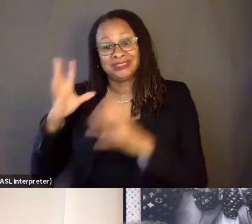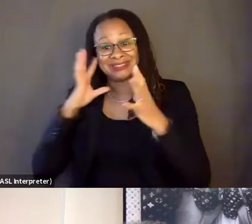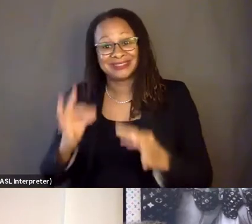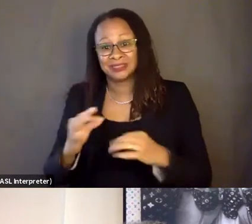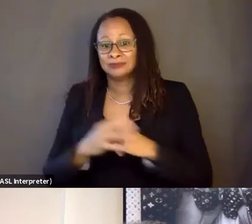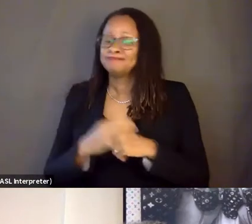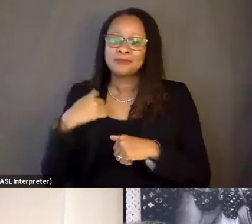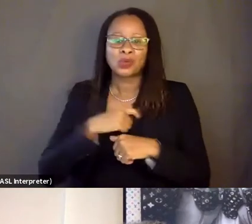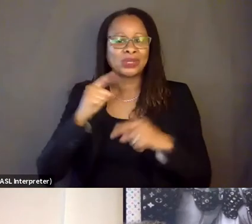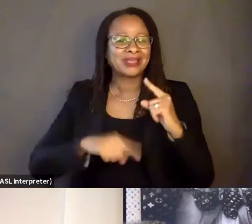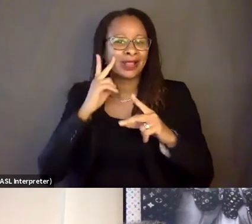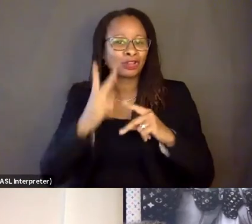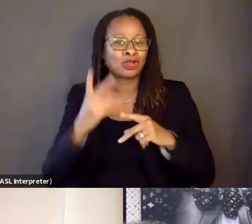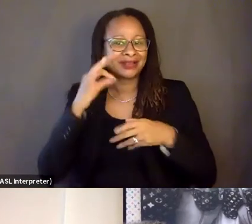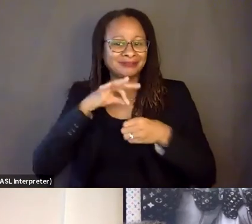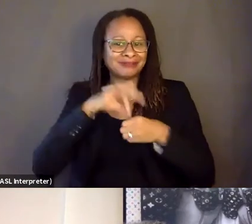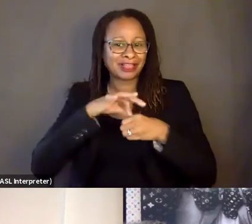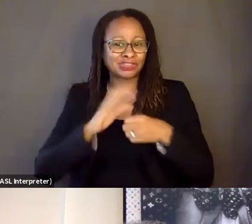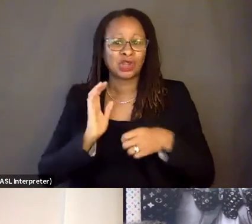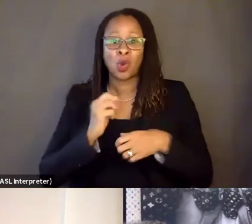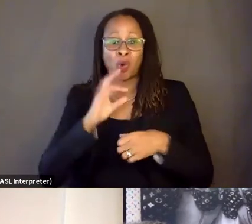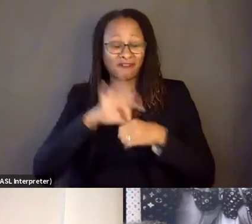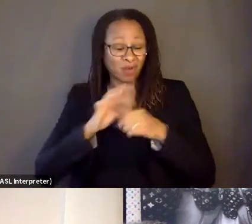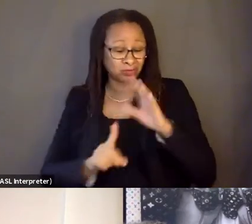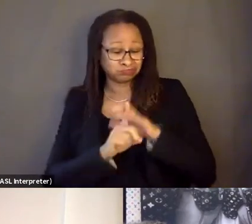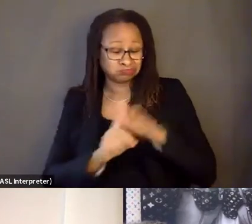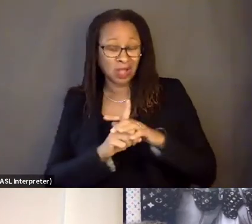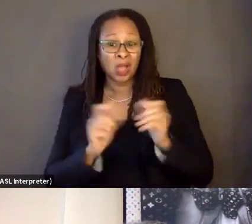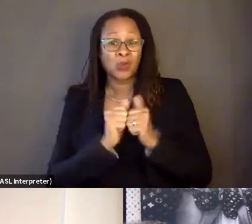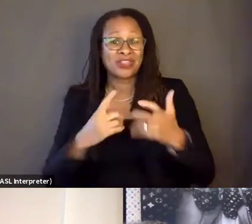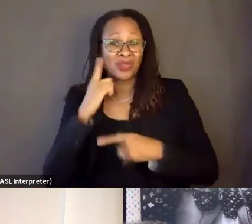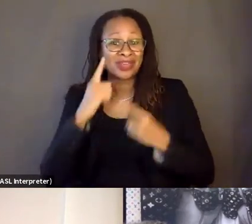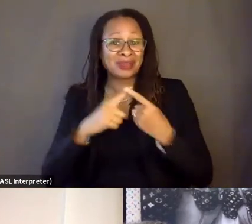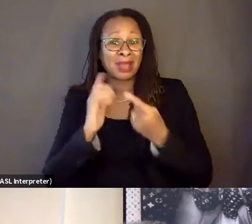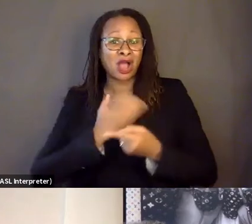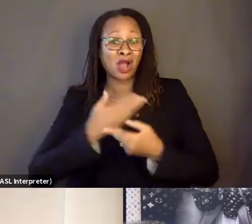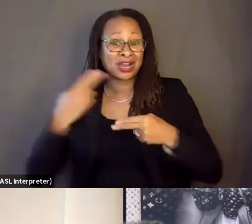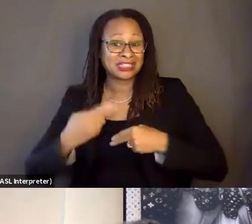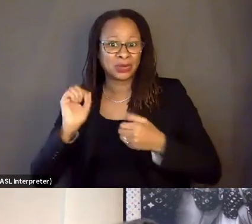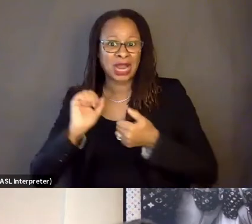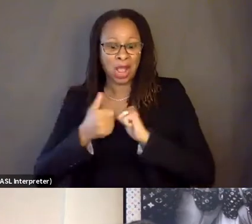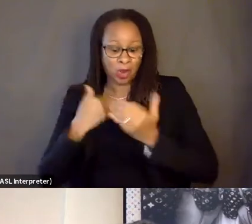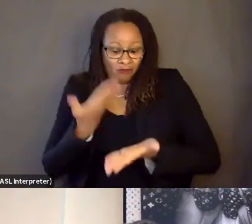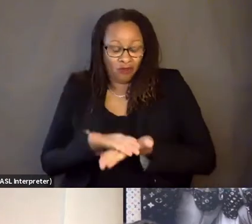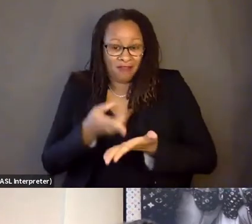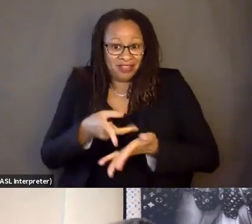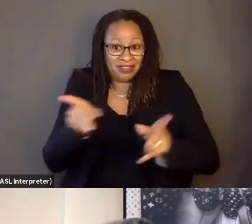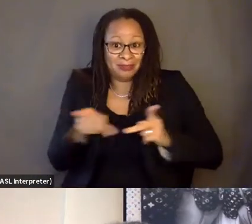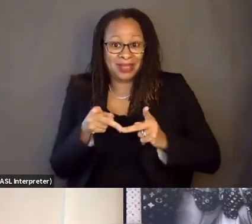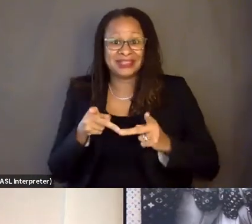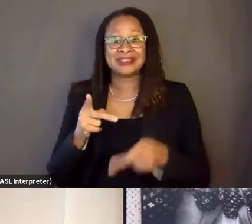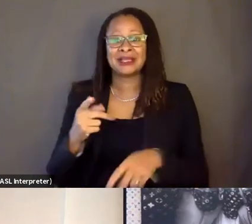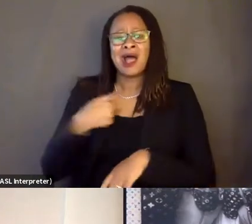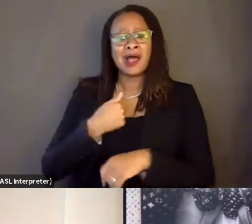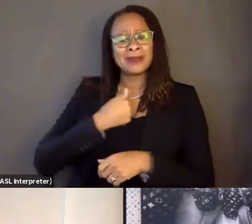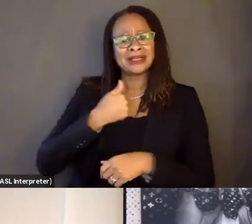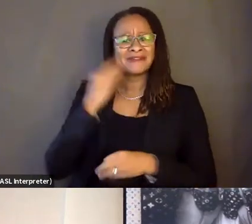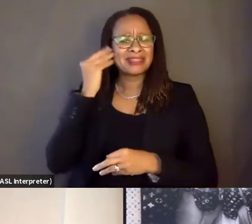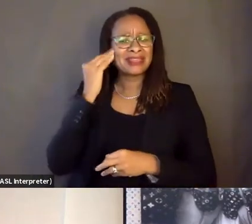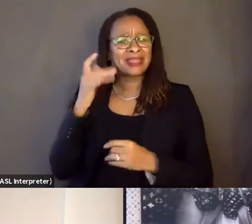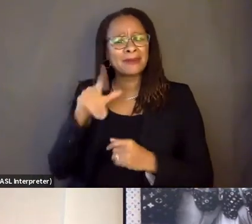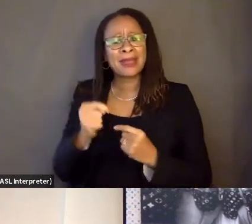can't look at voter turnout without thinking about our history and how we got to now. And so that was something that I had been thinking about and reading